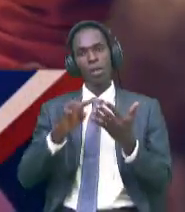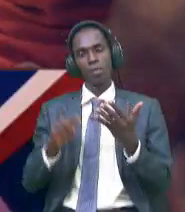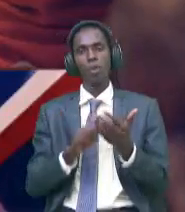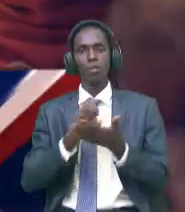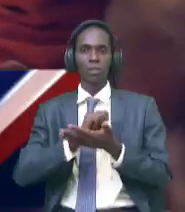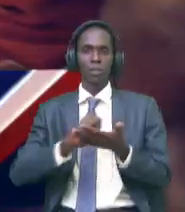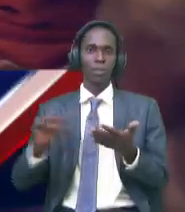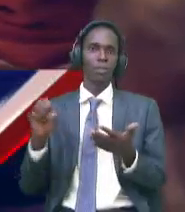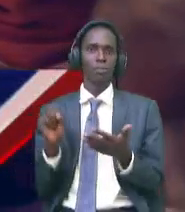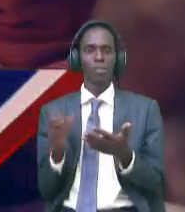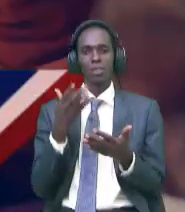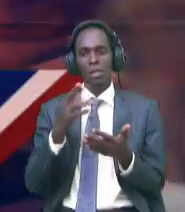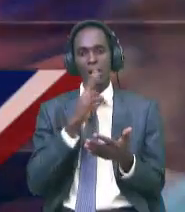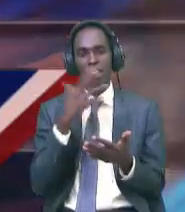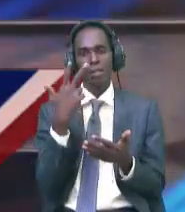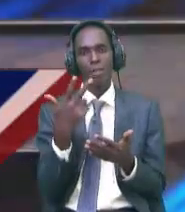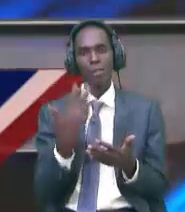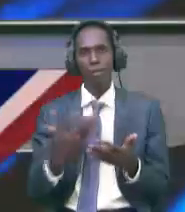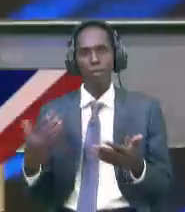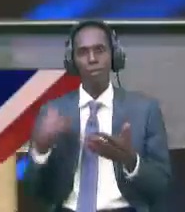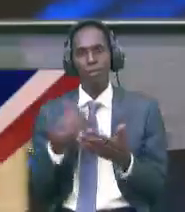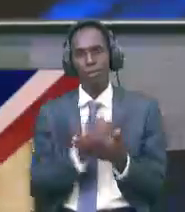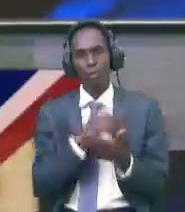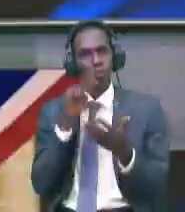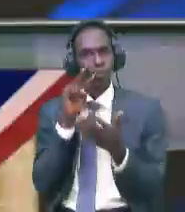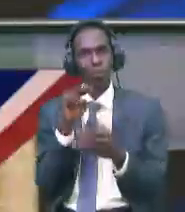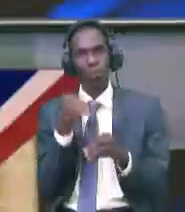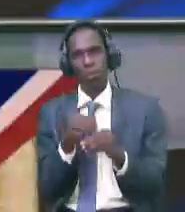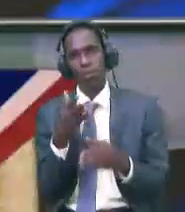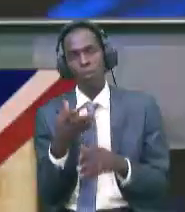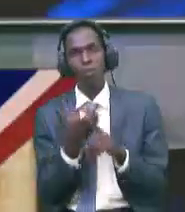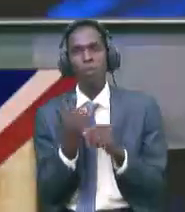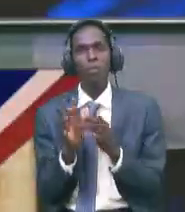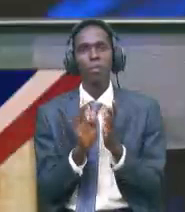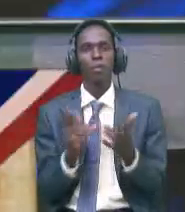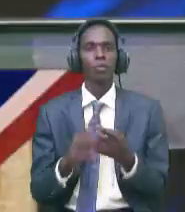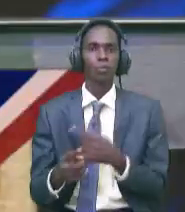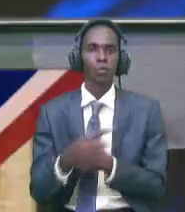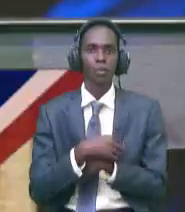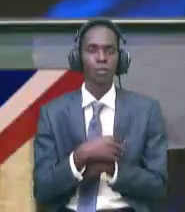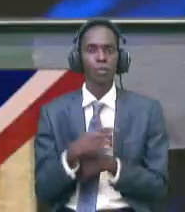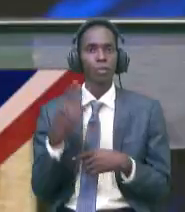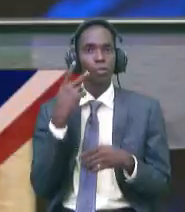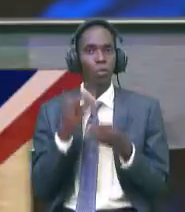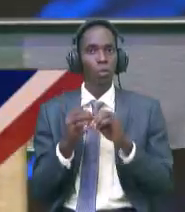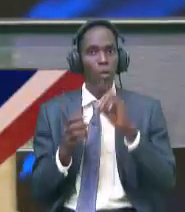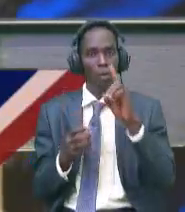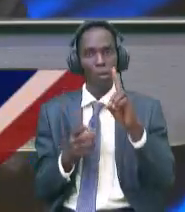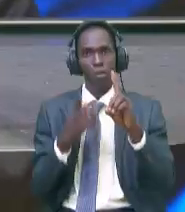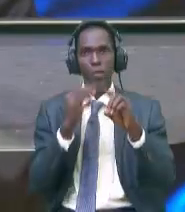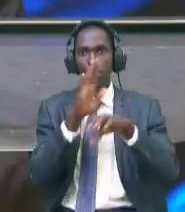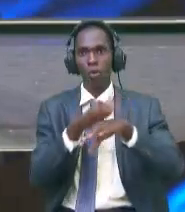saints. There are three things we're looking at as we study the scriptures today. Number one, the